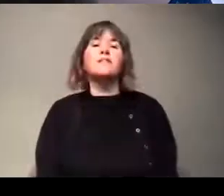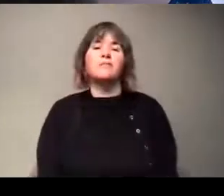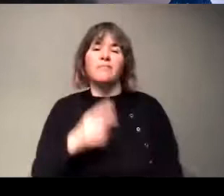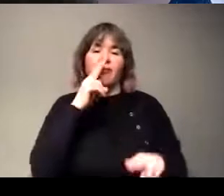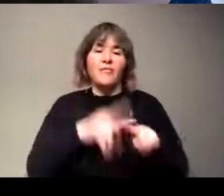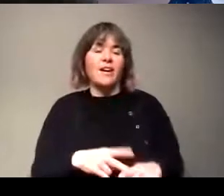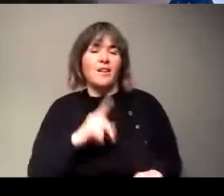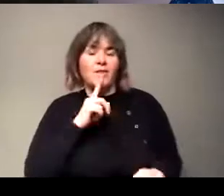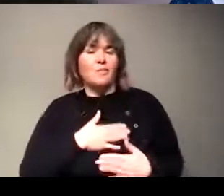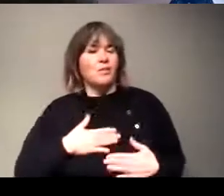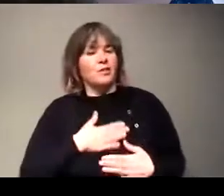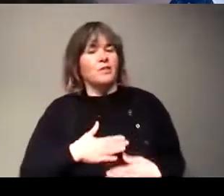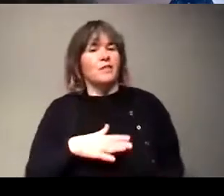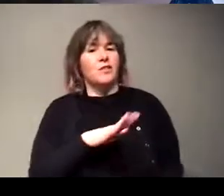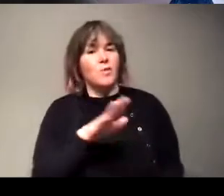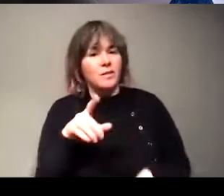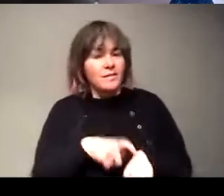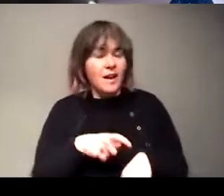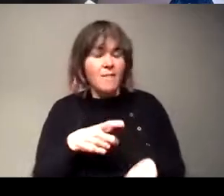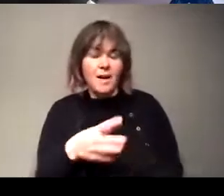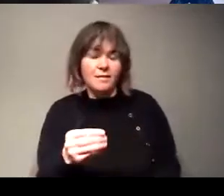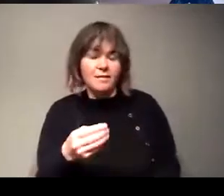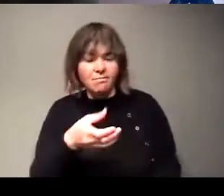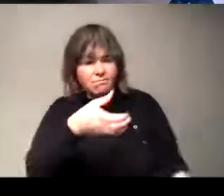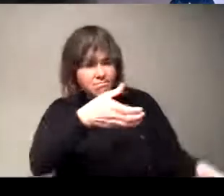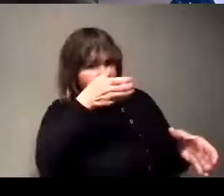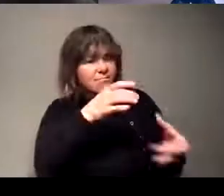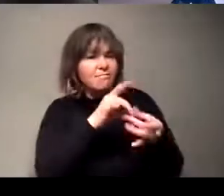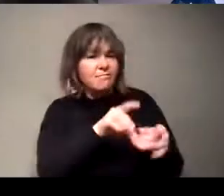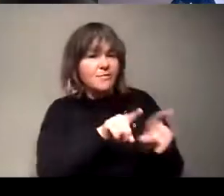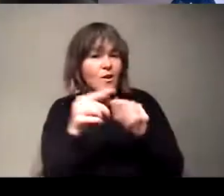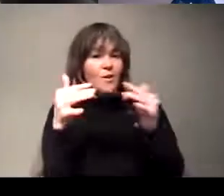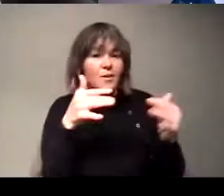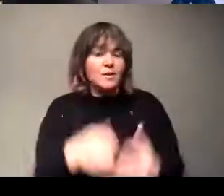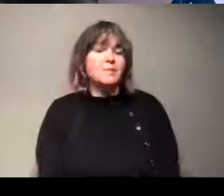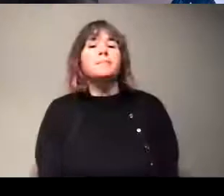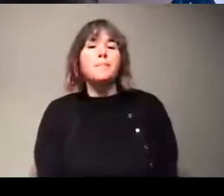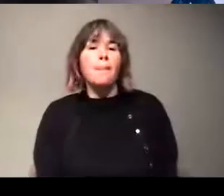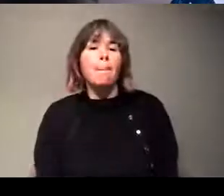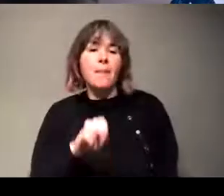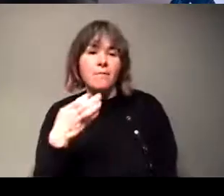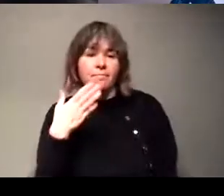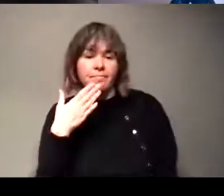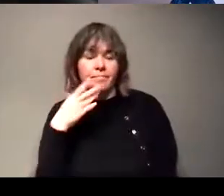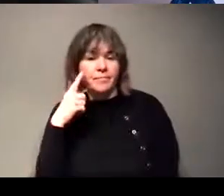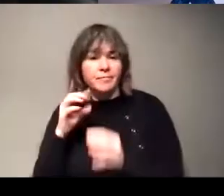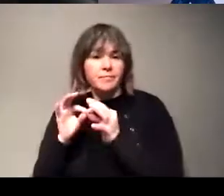and I really appreciate your time and expertise in Star Wars. And Erin, thank you